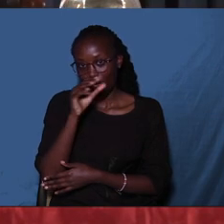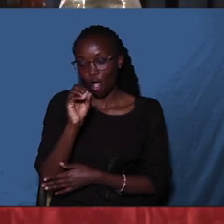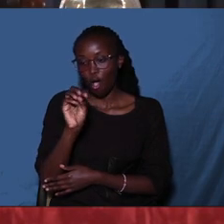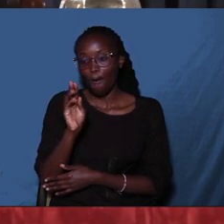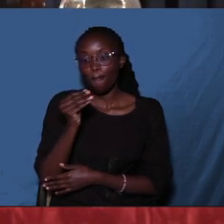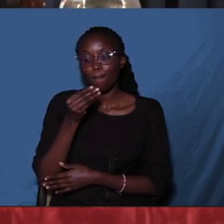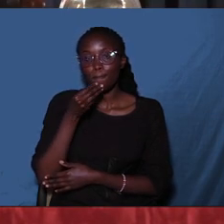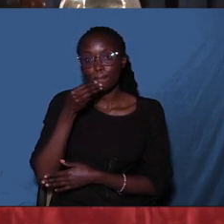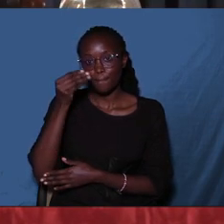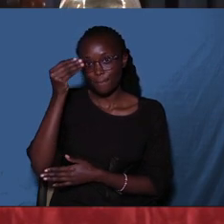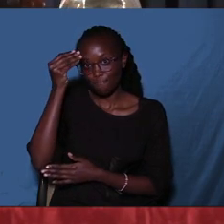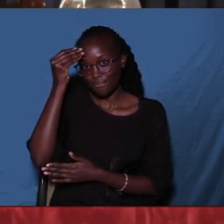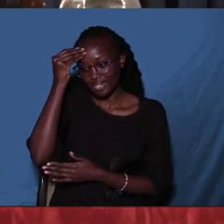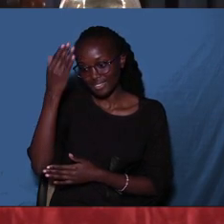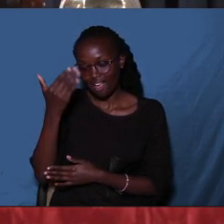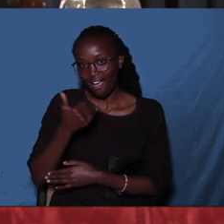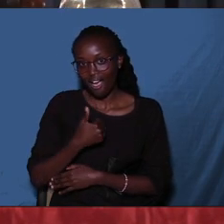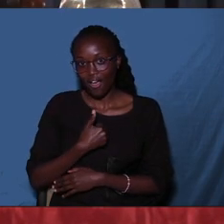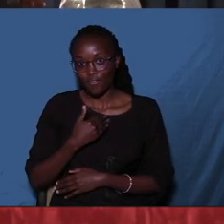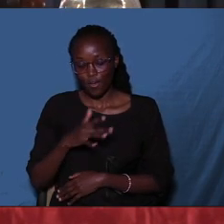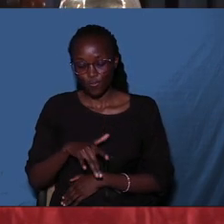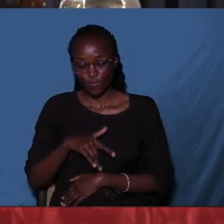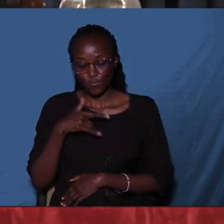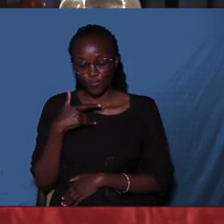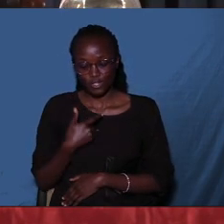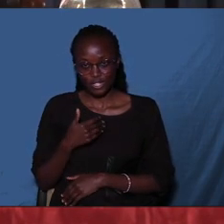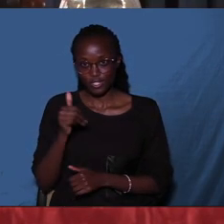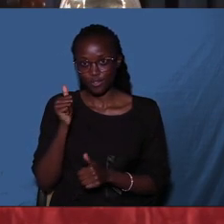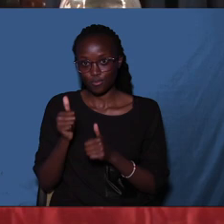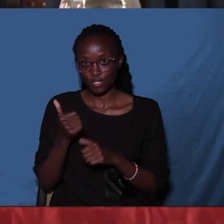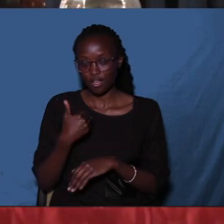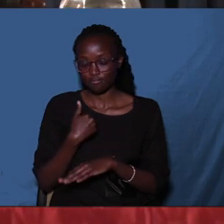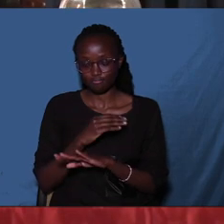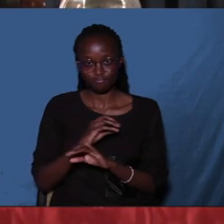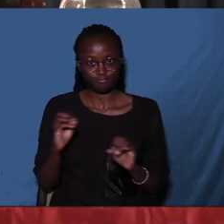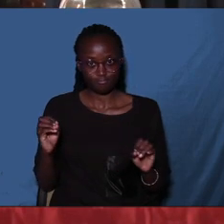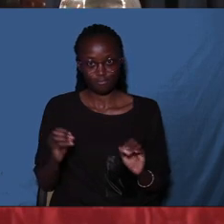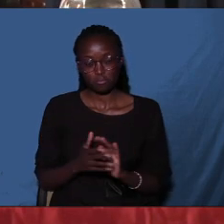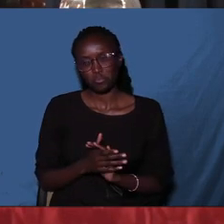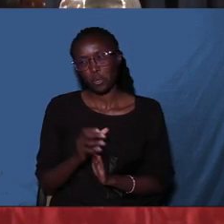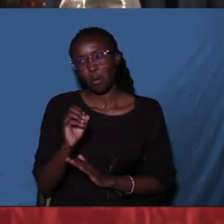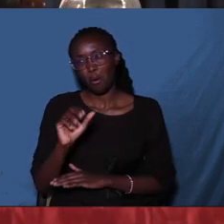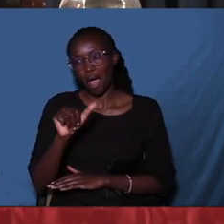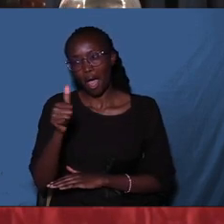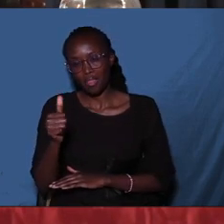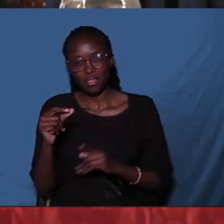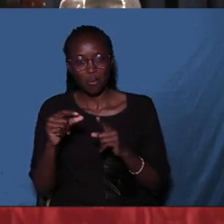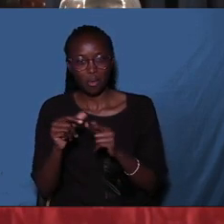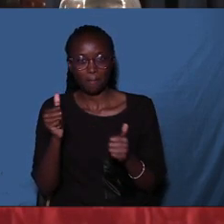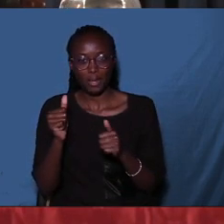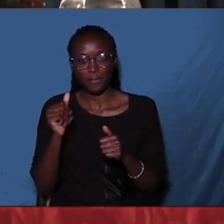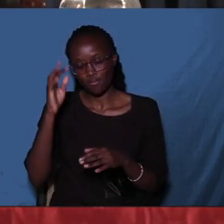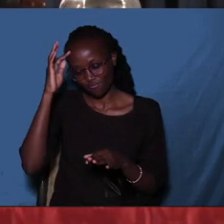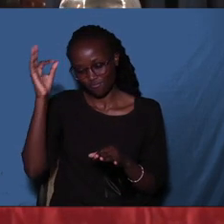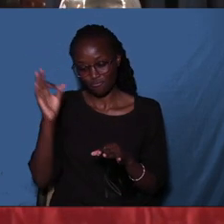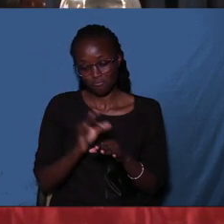one of feelings and acting as if influenced by another. Bad faith. We can say it's bad faith. That this person